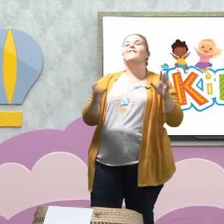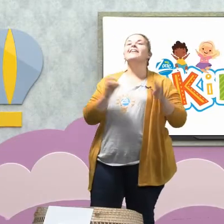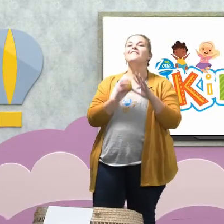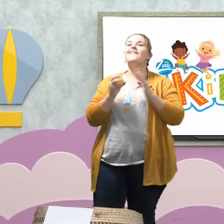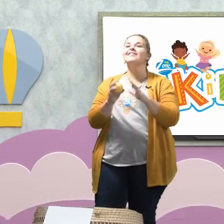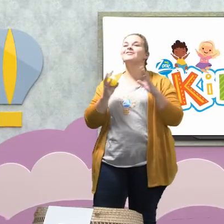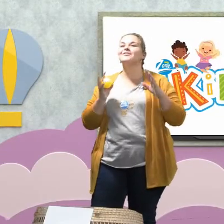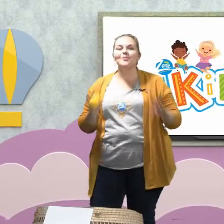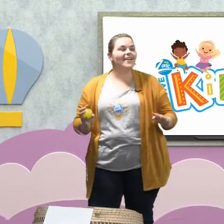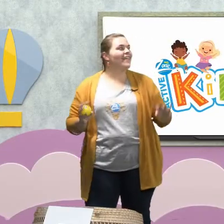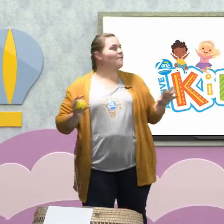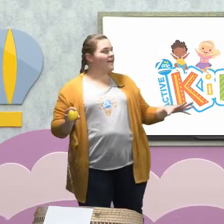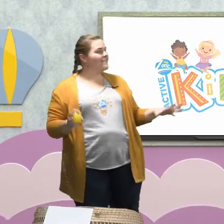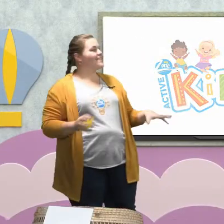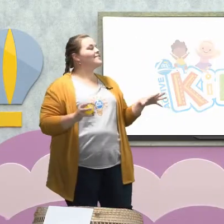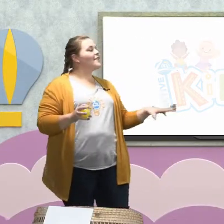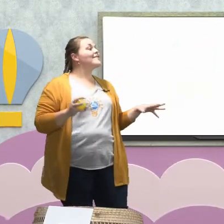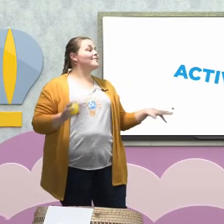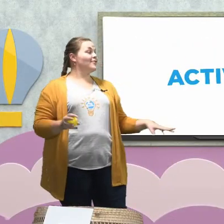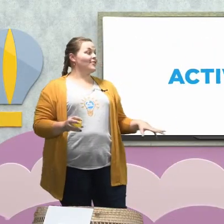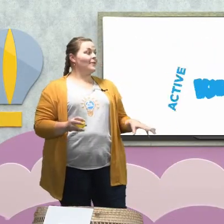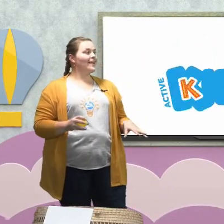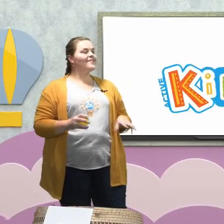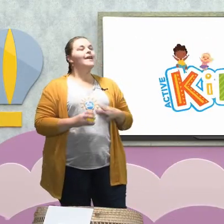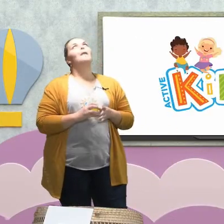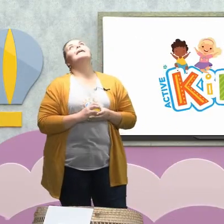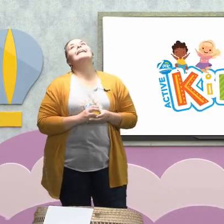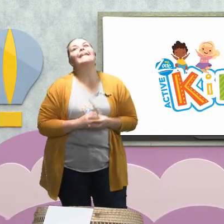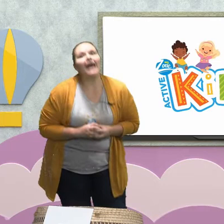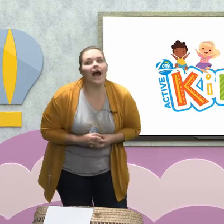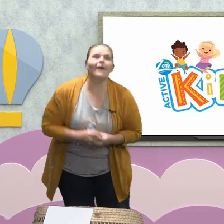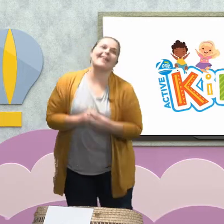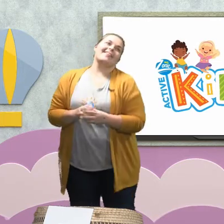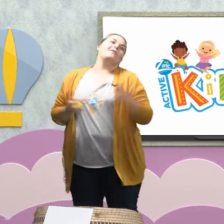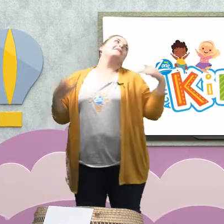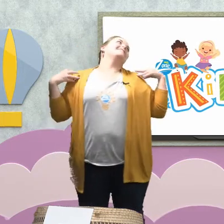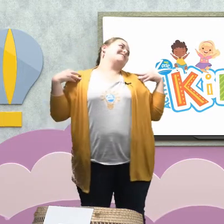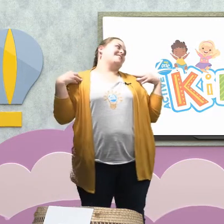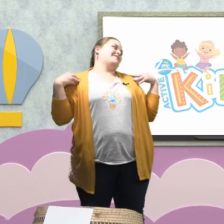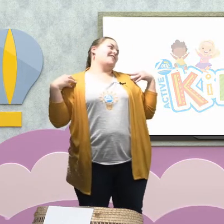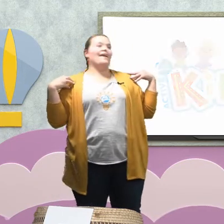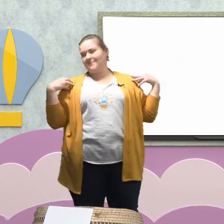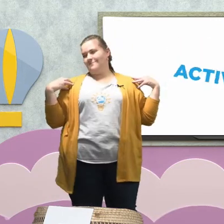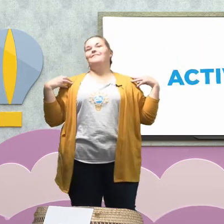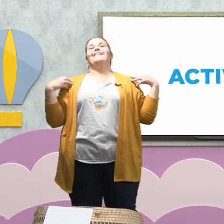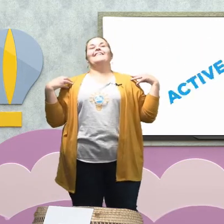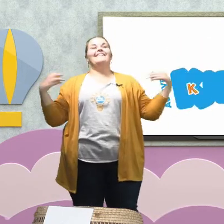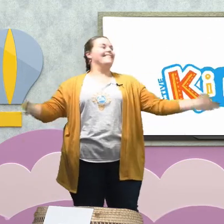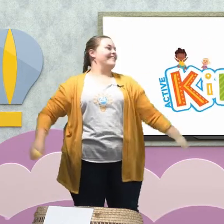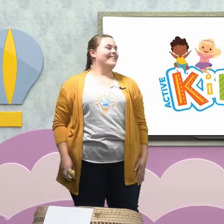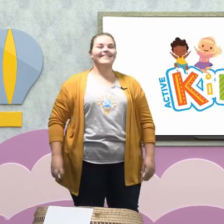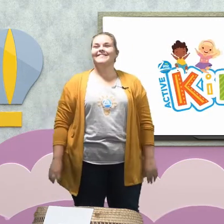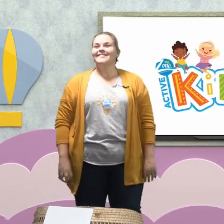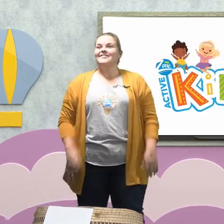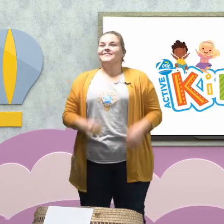Shanae, what a fun story that was that Zoe and Zoshy told us. But now I think we deserve to have some fun. Yes,